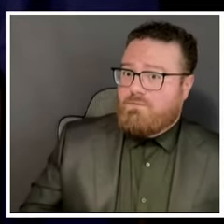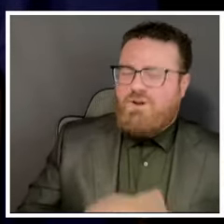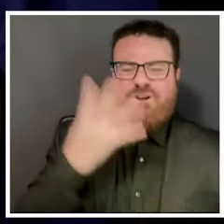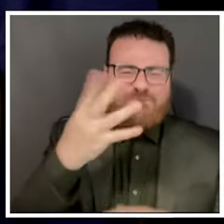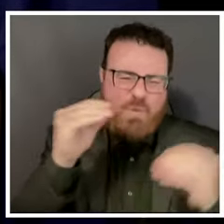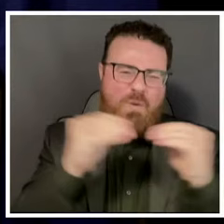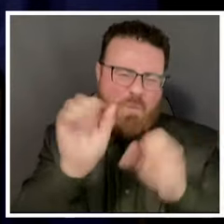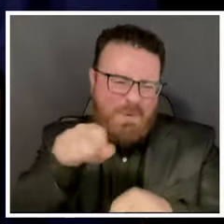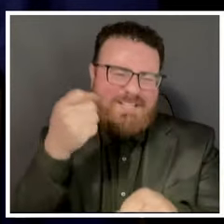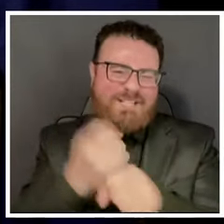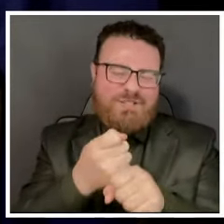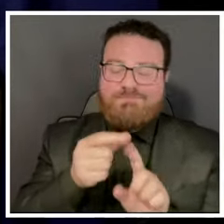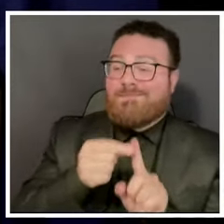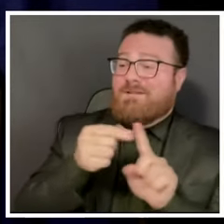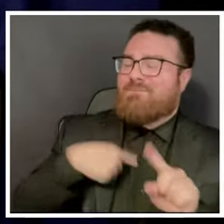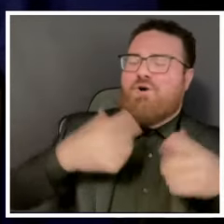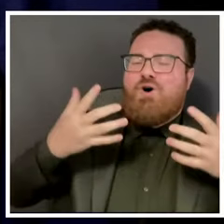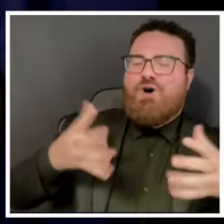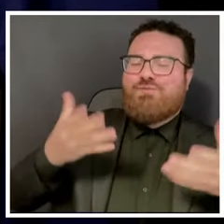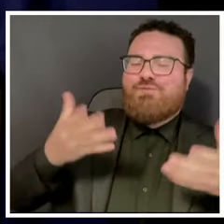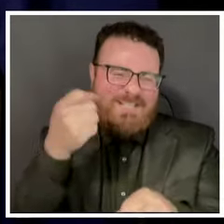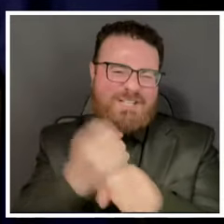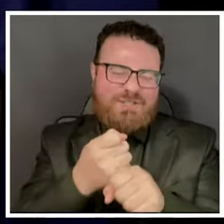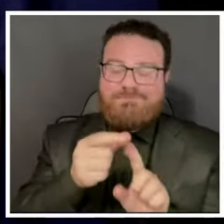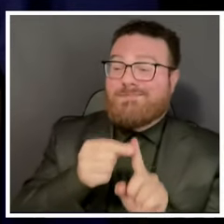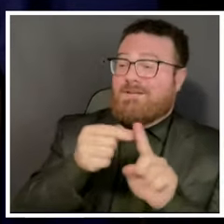Except I'm already home. Thank you.